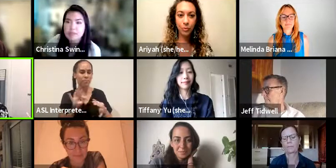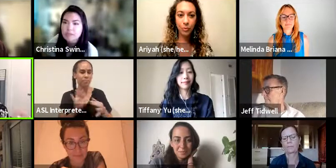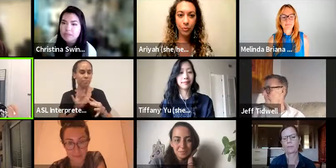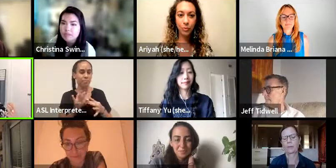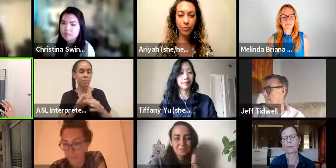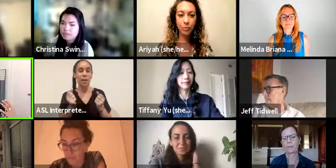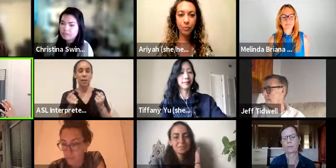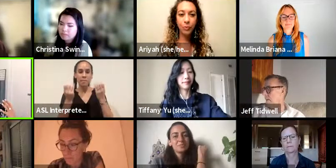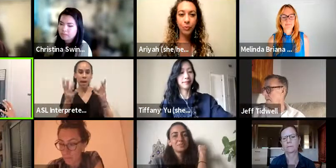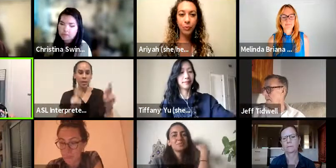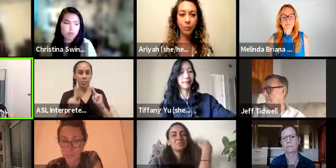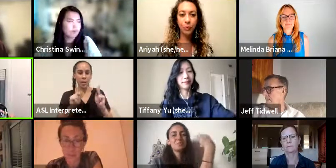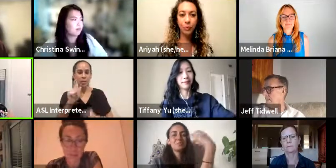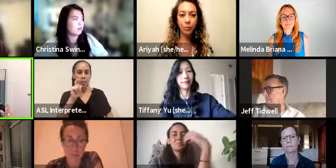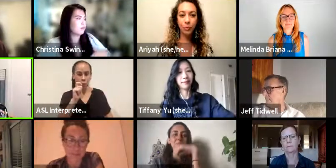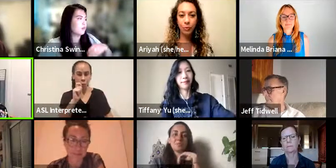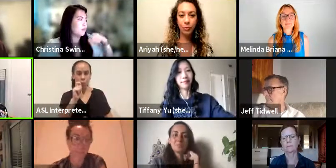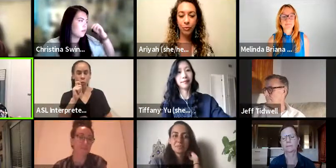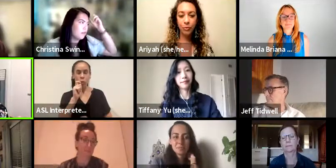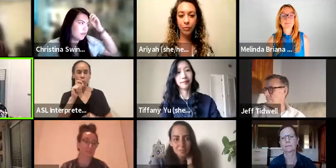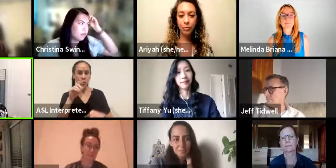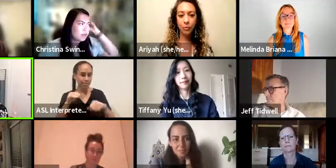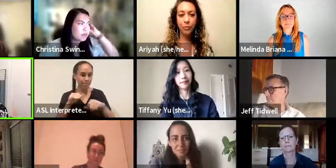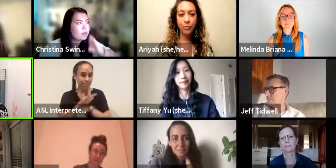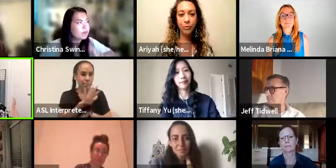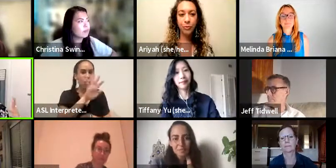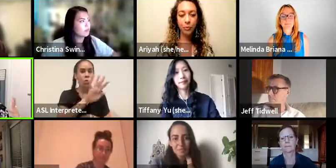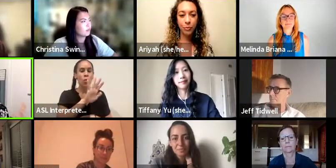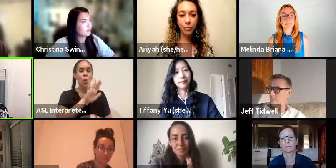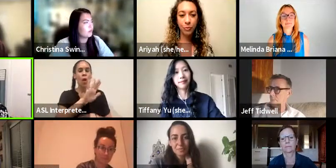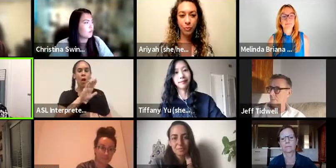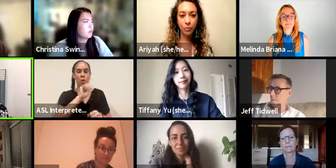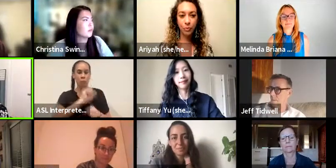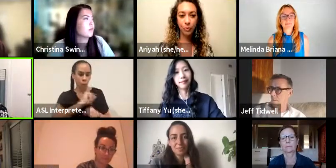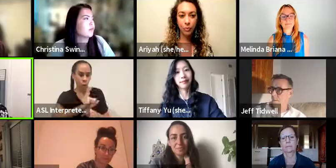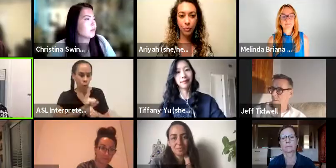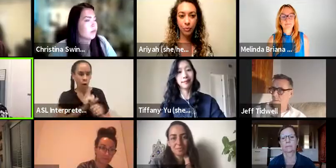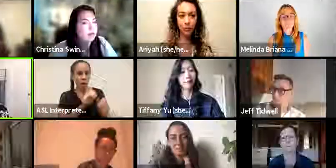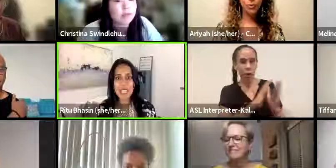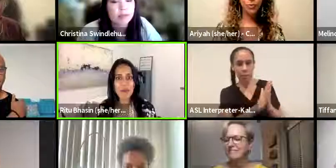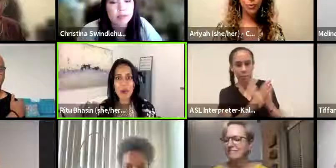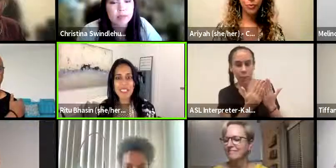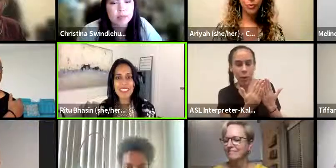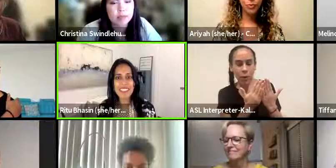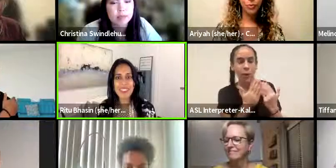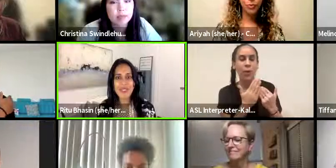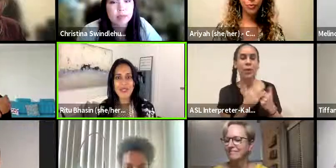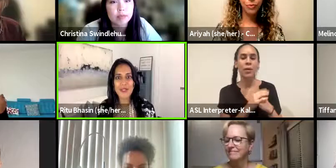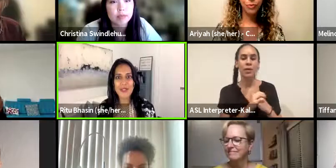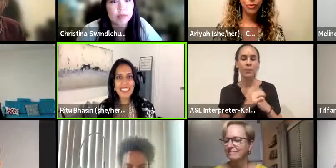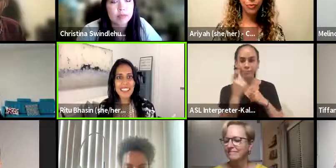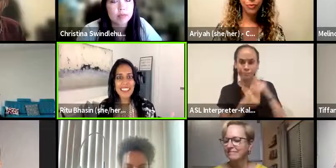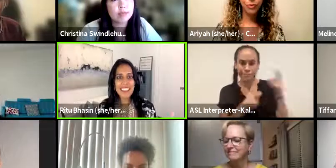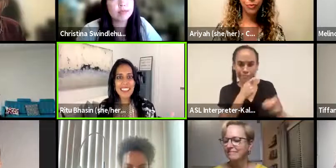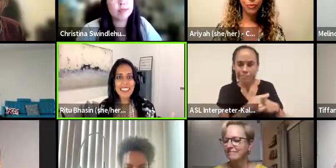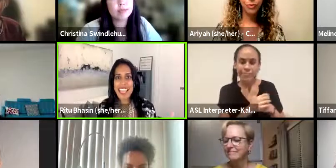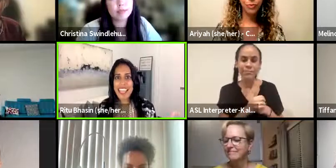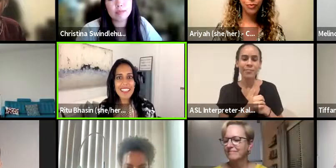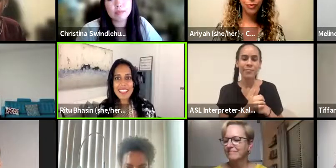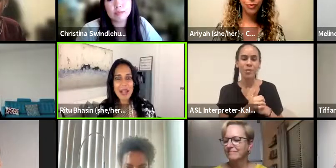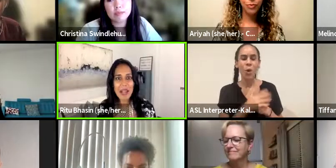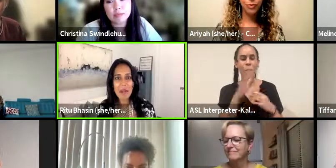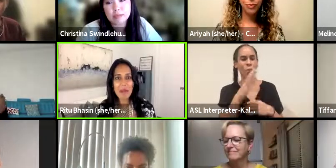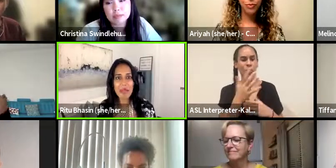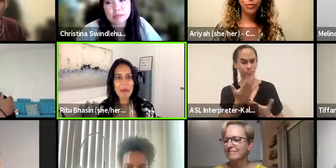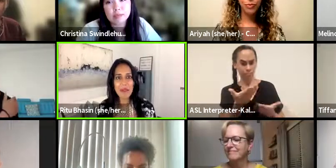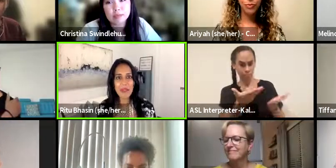contributed to your work, to this book. And I'd love to invite you to take a moment to